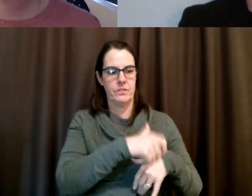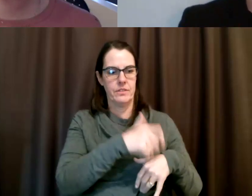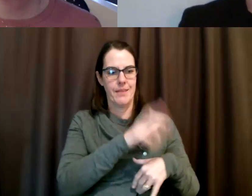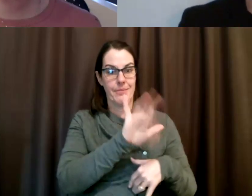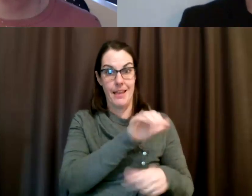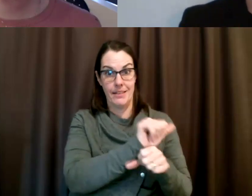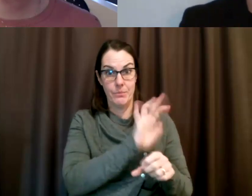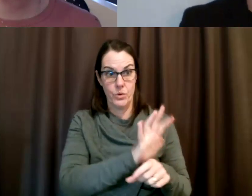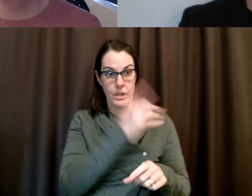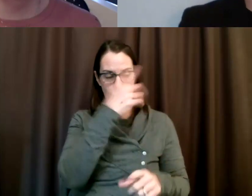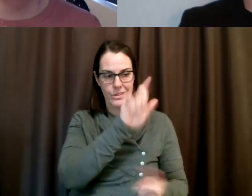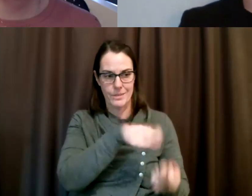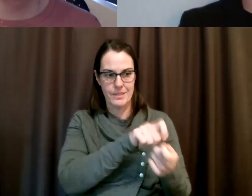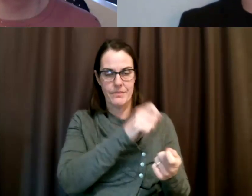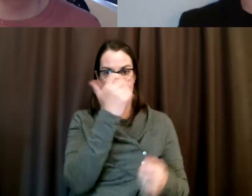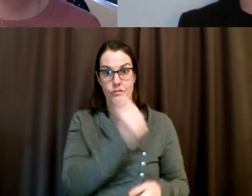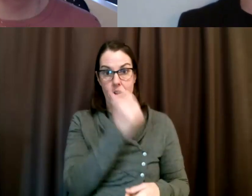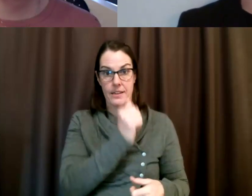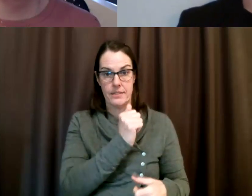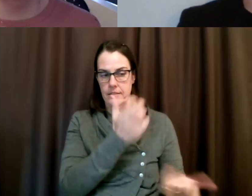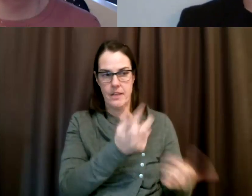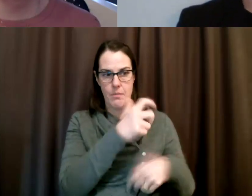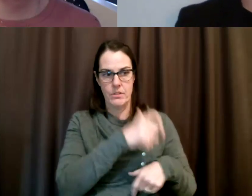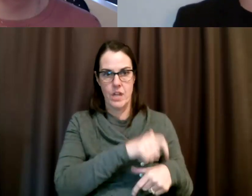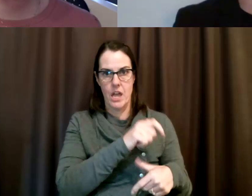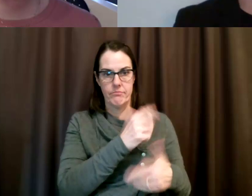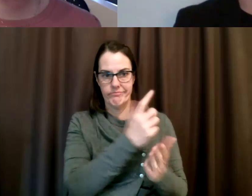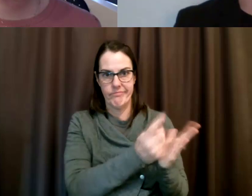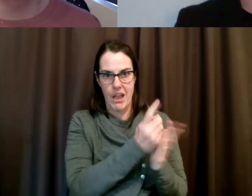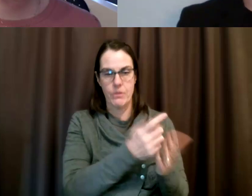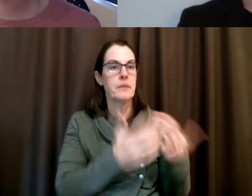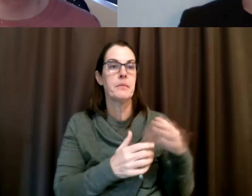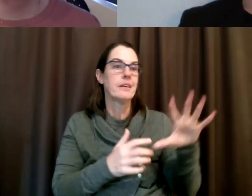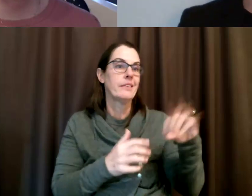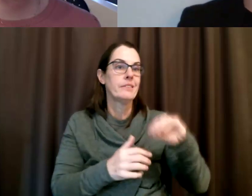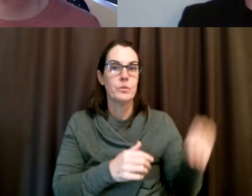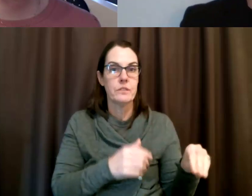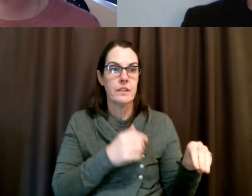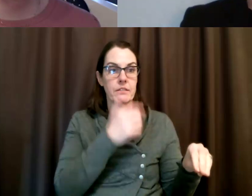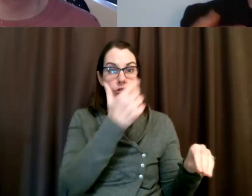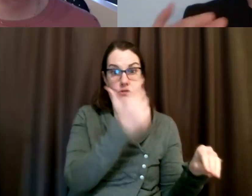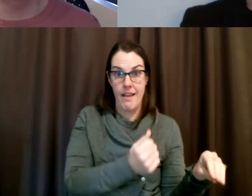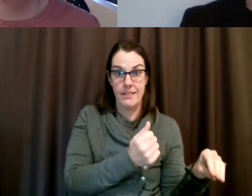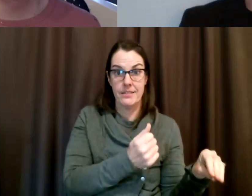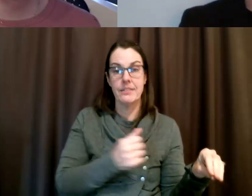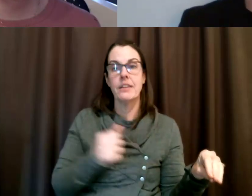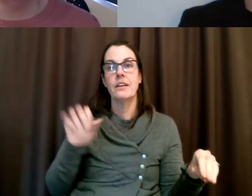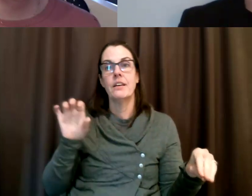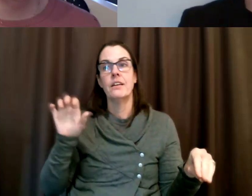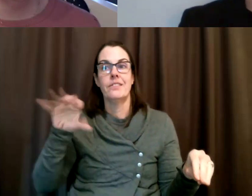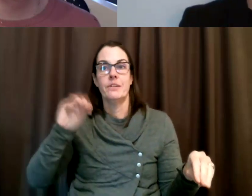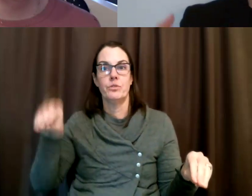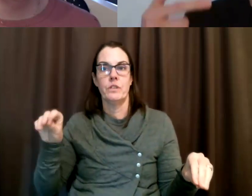to a specific grant, right? So let's say they devoted 50% of their time to the grant. Well, now what we need to do in our